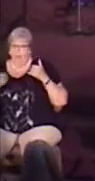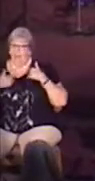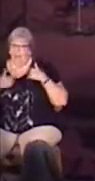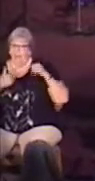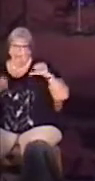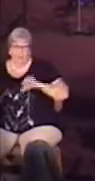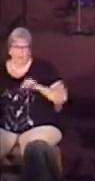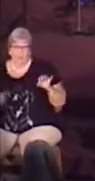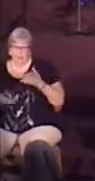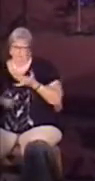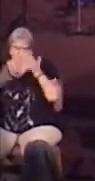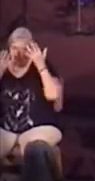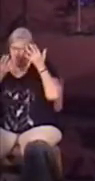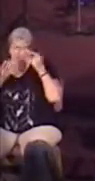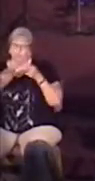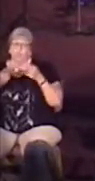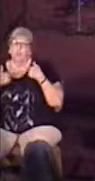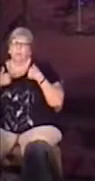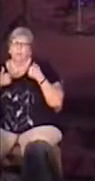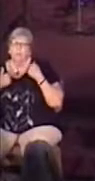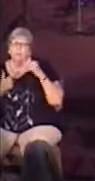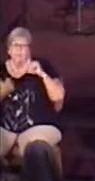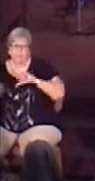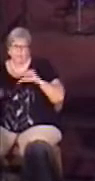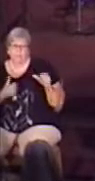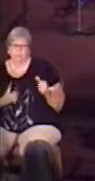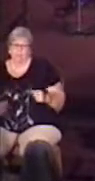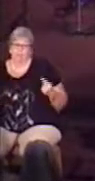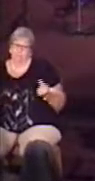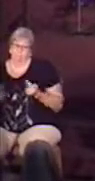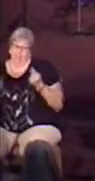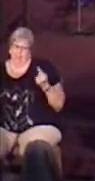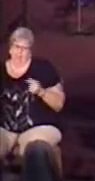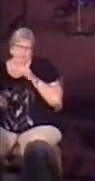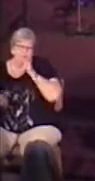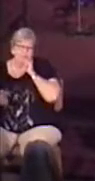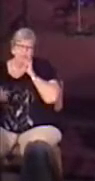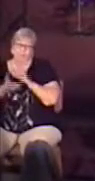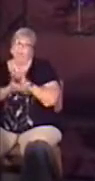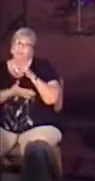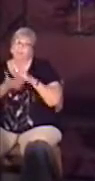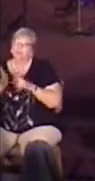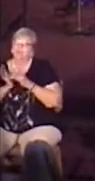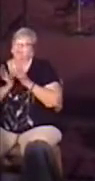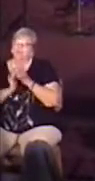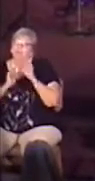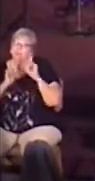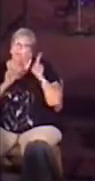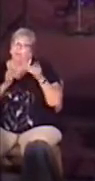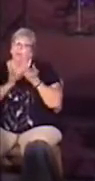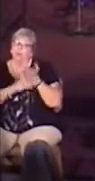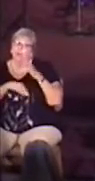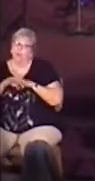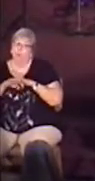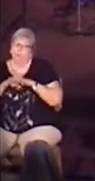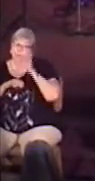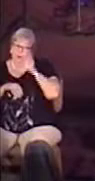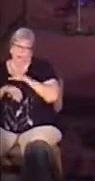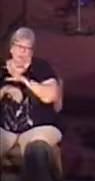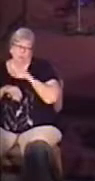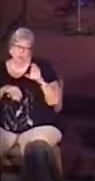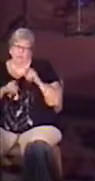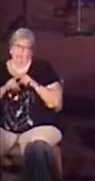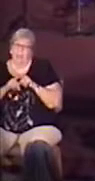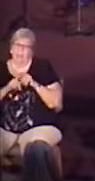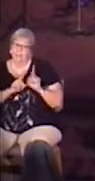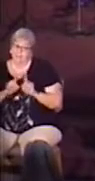got the baptism of pain and suffering. This is what Jesus went through and the disciples went through on the cross. Their entire lives were saturated